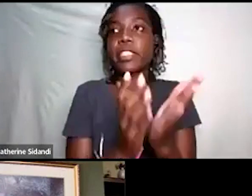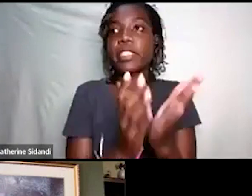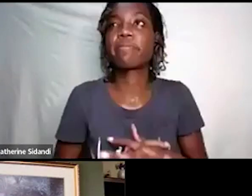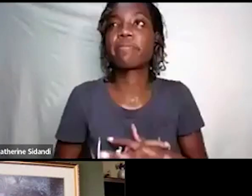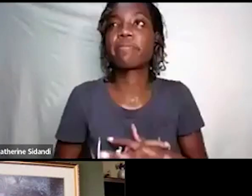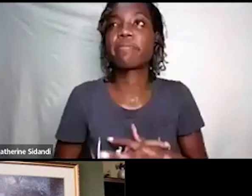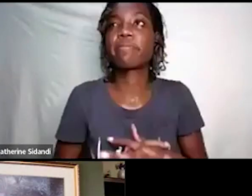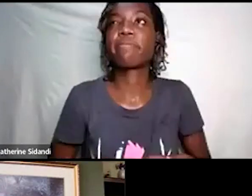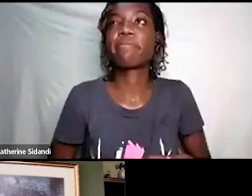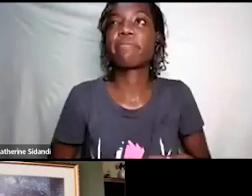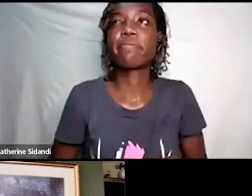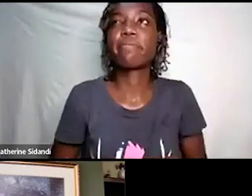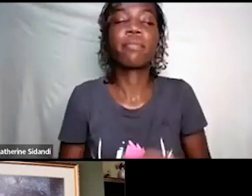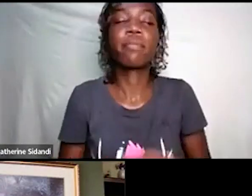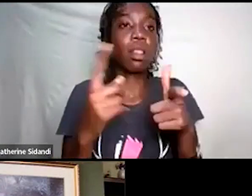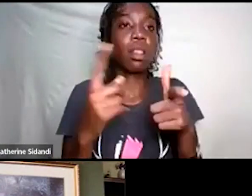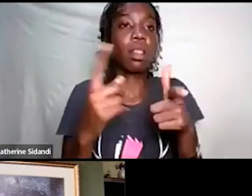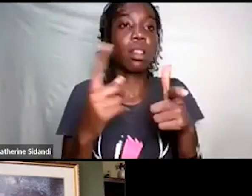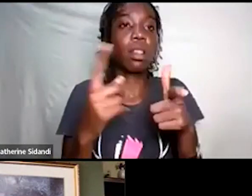thing that we look at